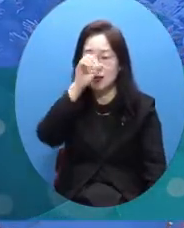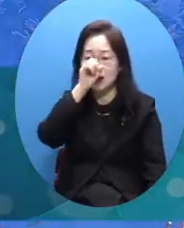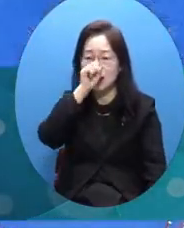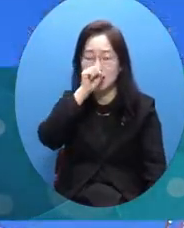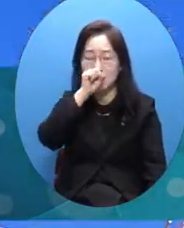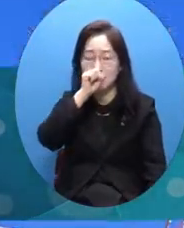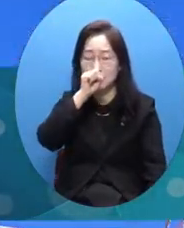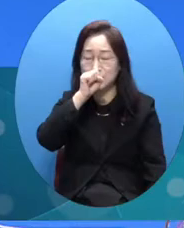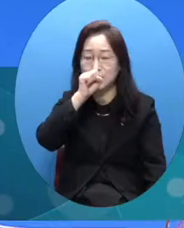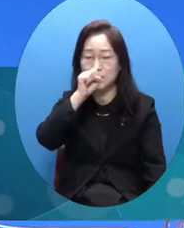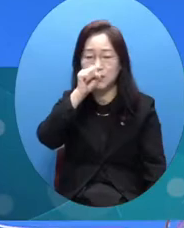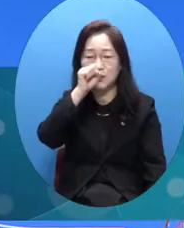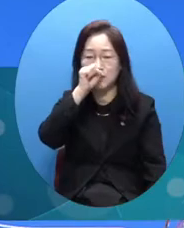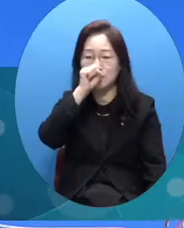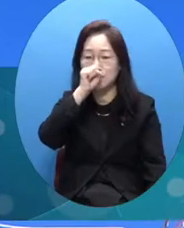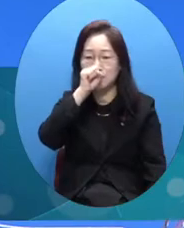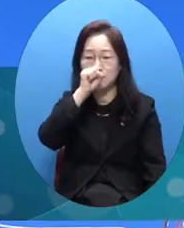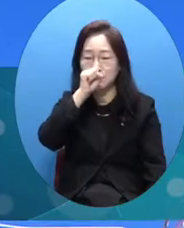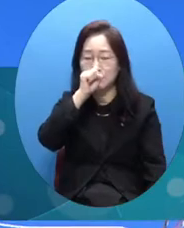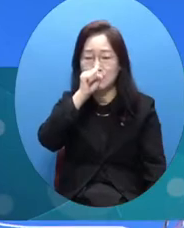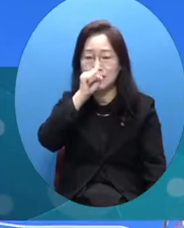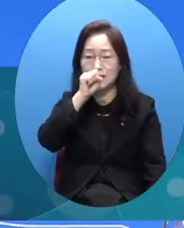God is so good